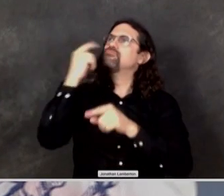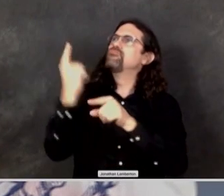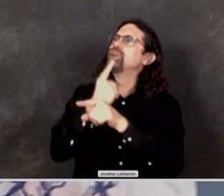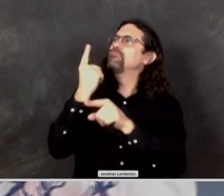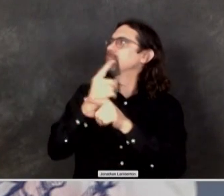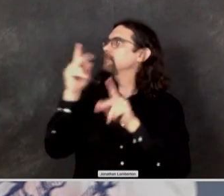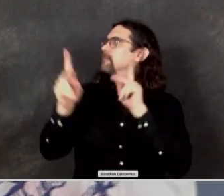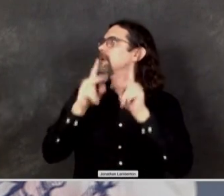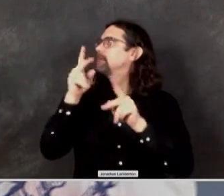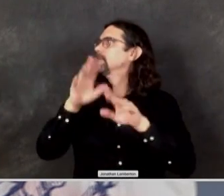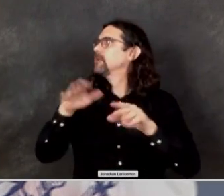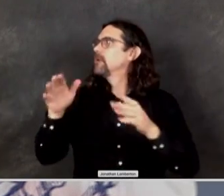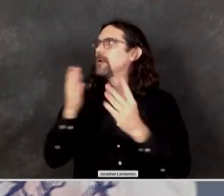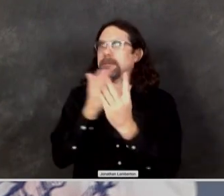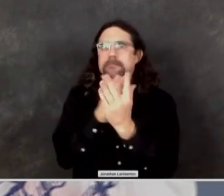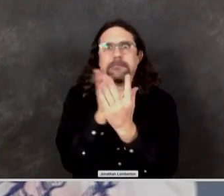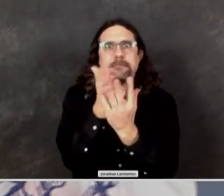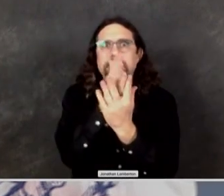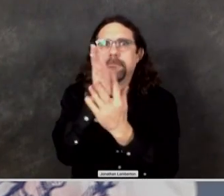many